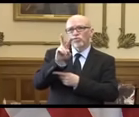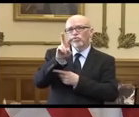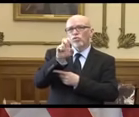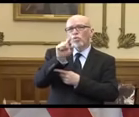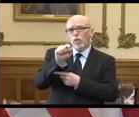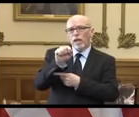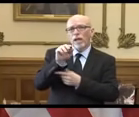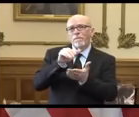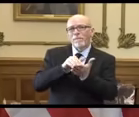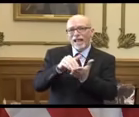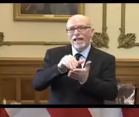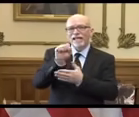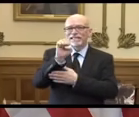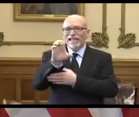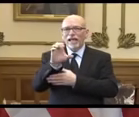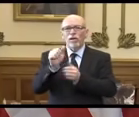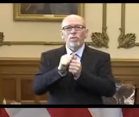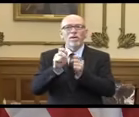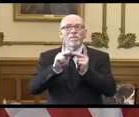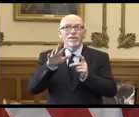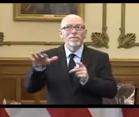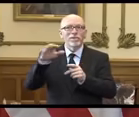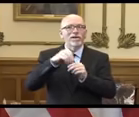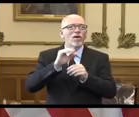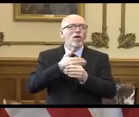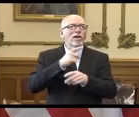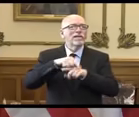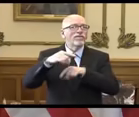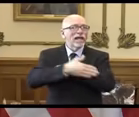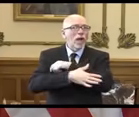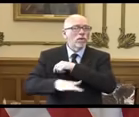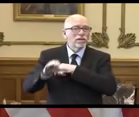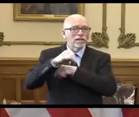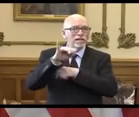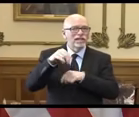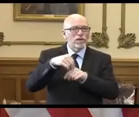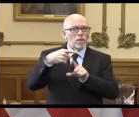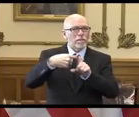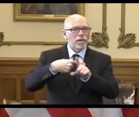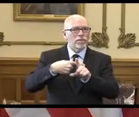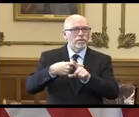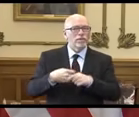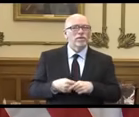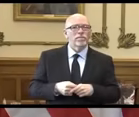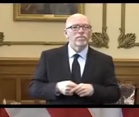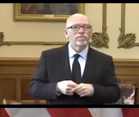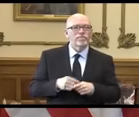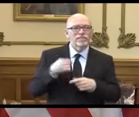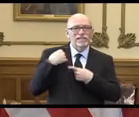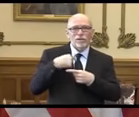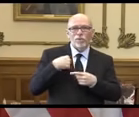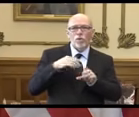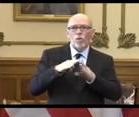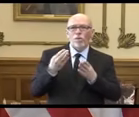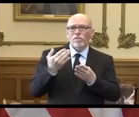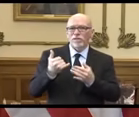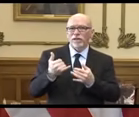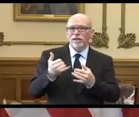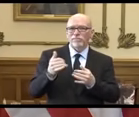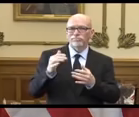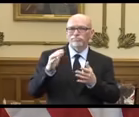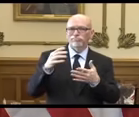220 million seconds with Hoosiers from all of our counties across Indiana in 1 month. Just since we opened up this new front